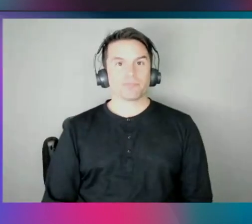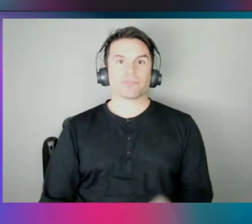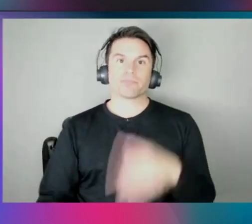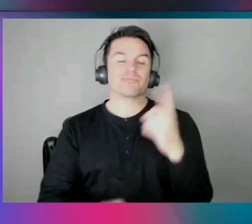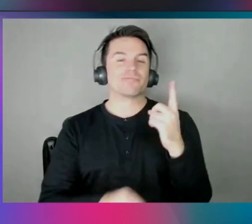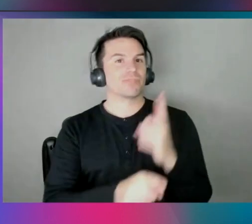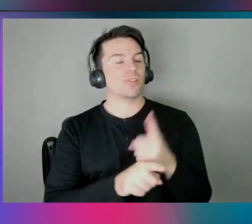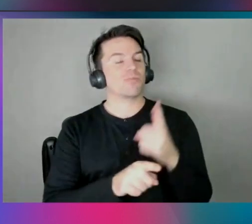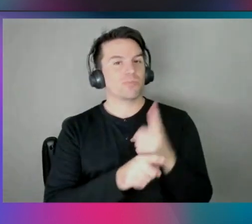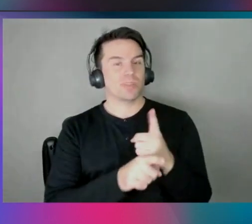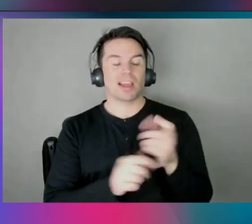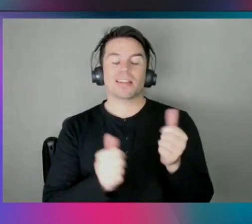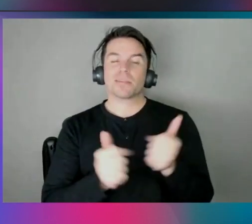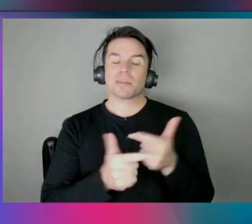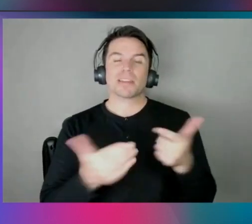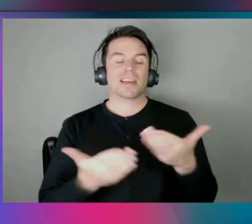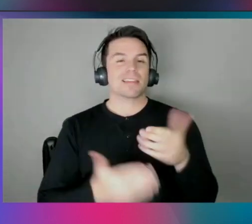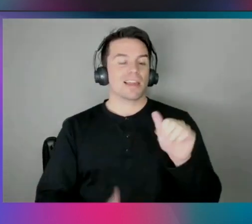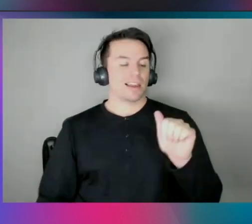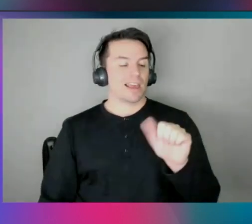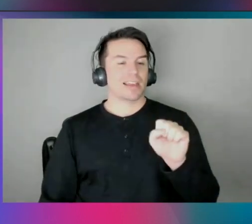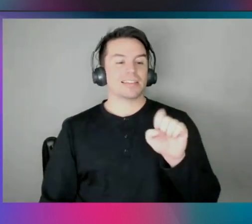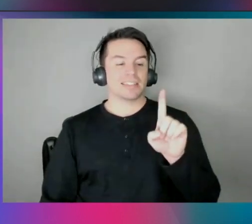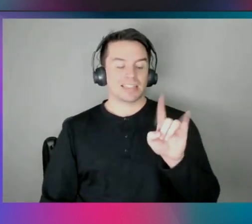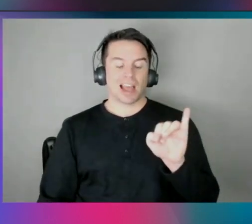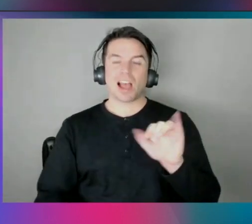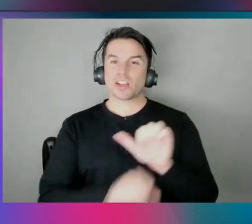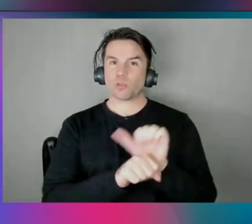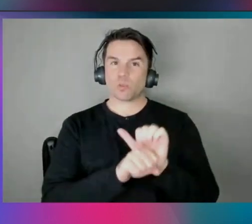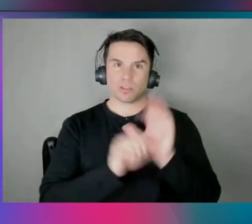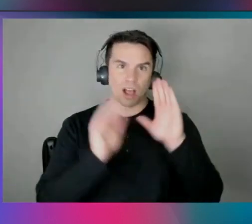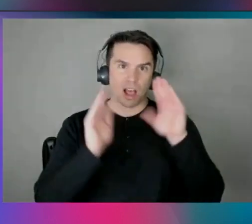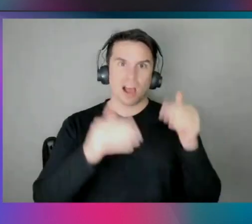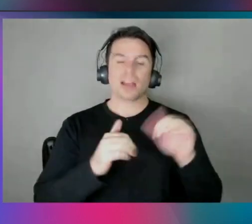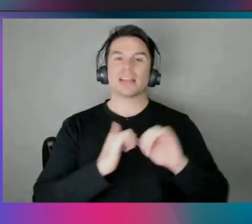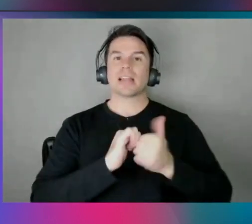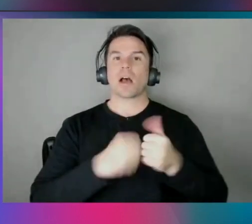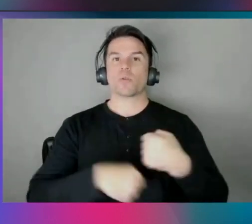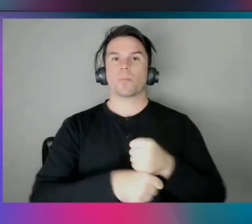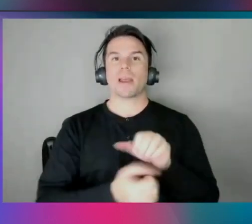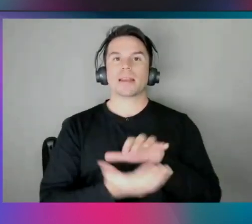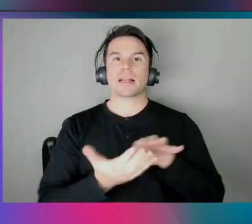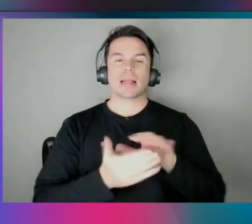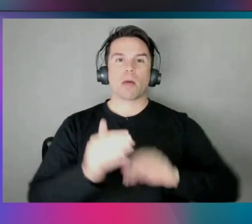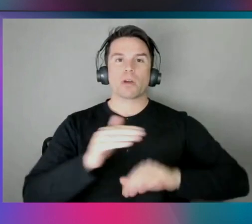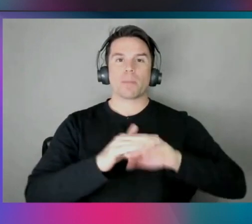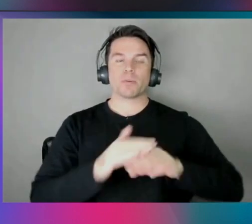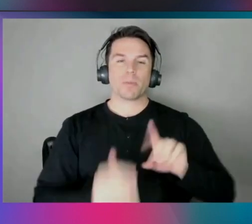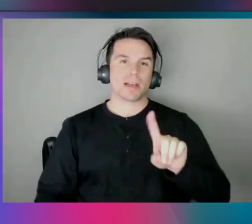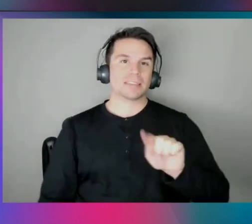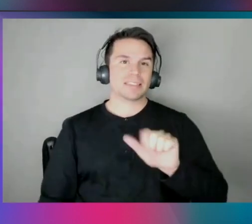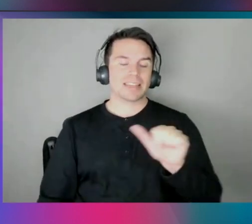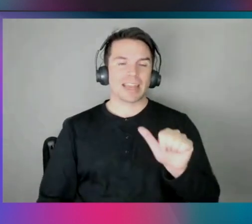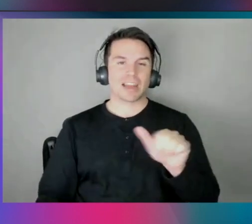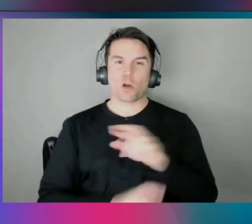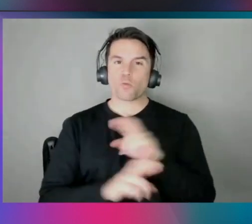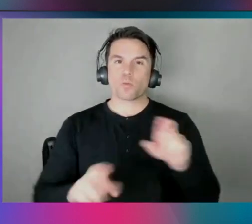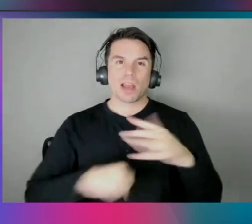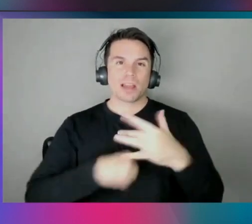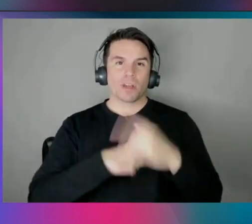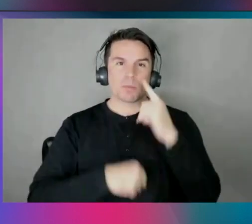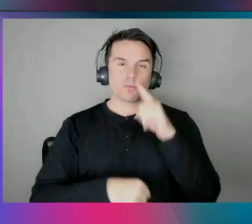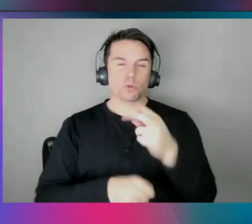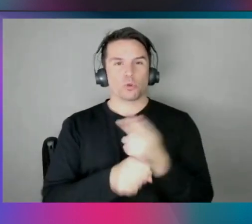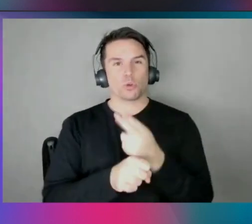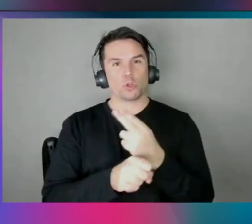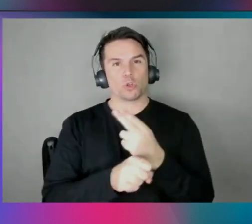has worked on is how to make this cloud optimized data ready for you to use in a public S3 bucket. So you just need the